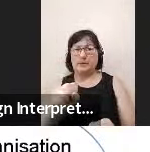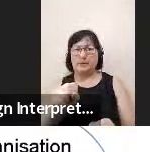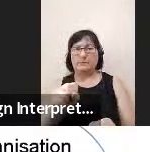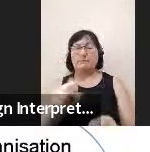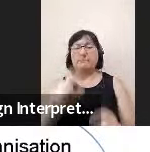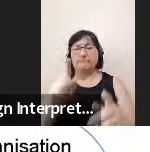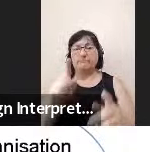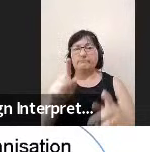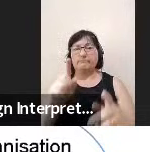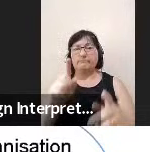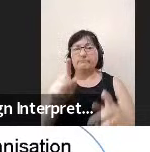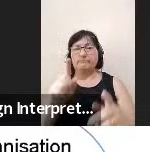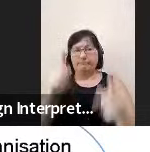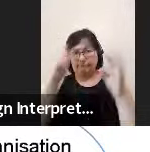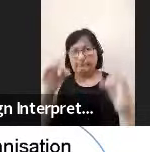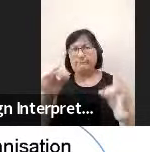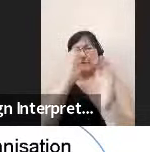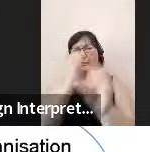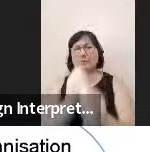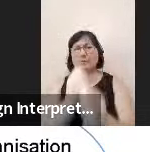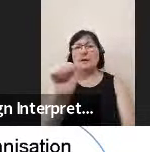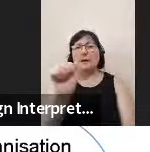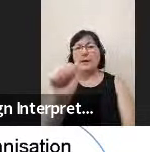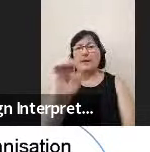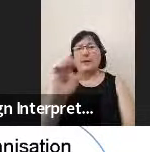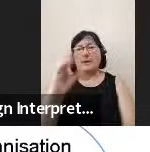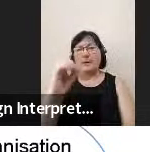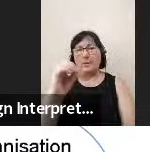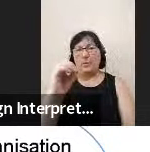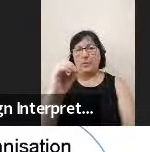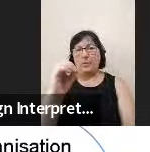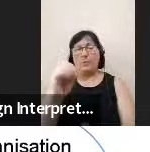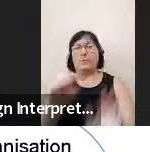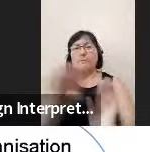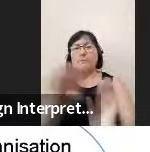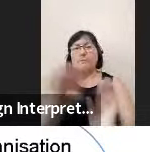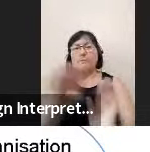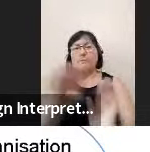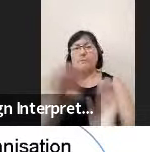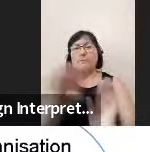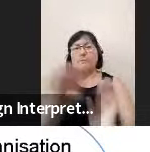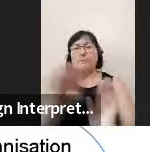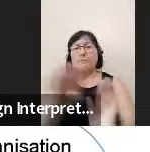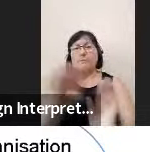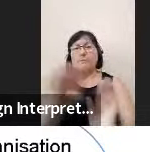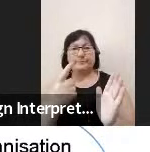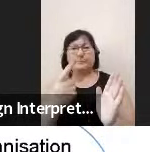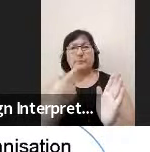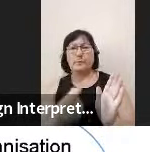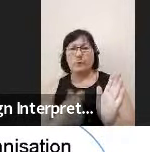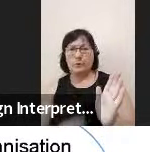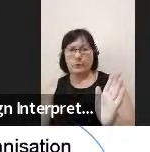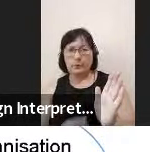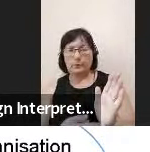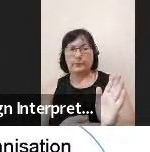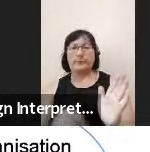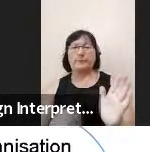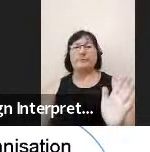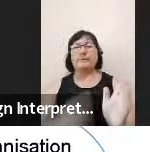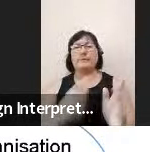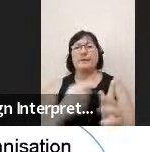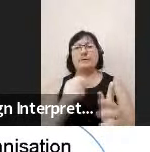AEO compliance. AEO compliance was only inclusive of exporters and importers